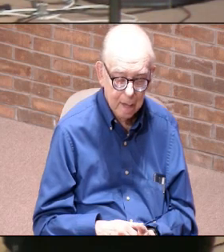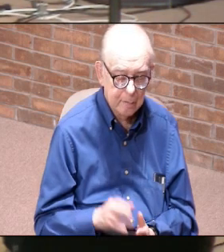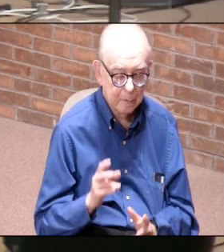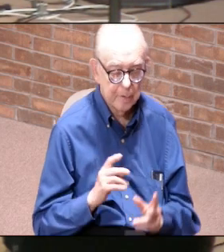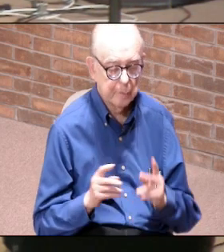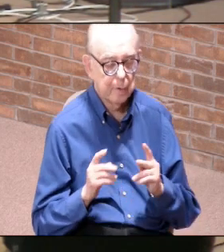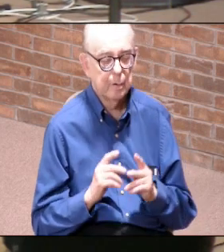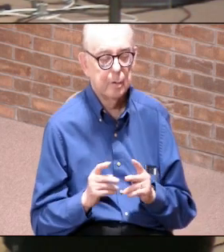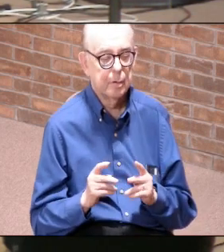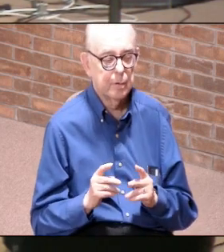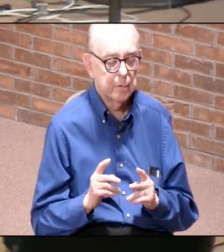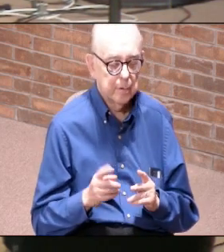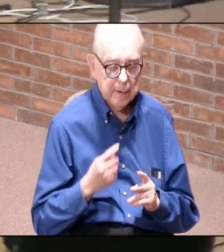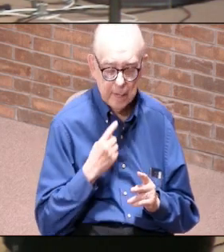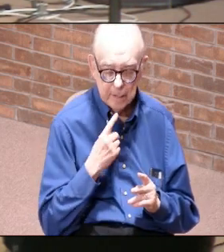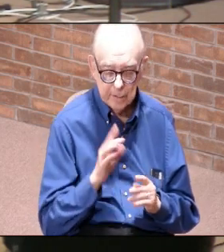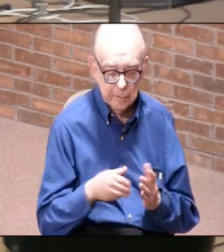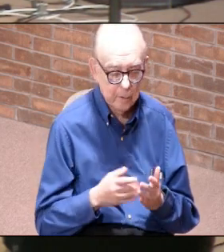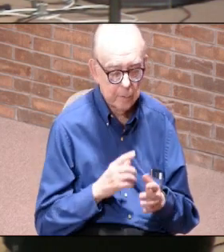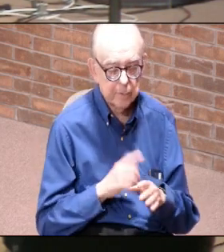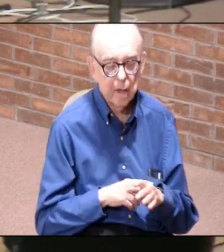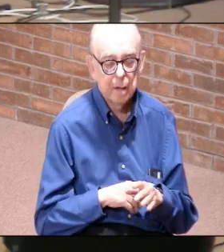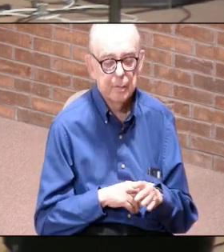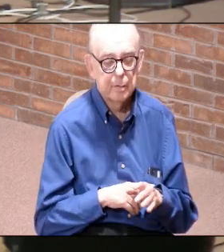People will tell you all the time,